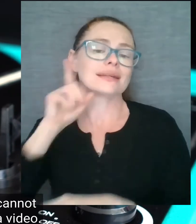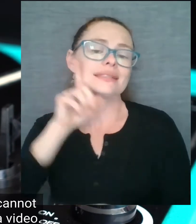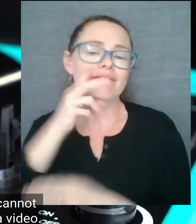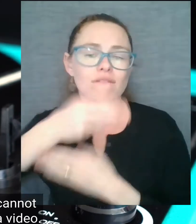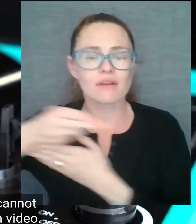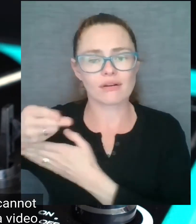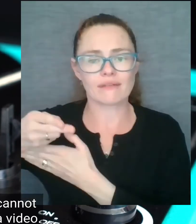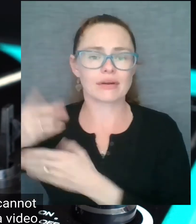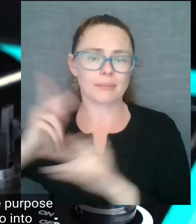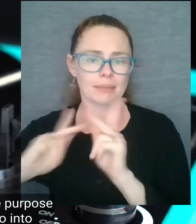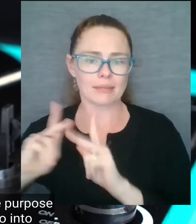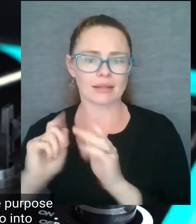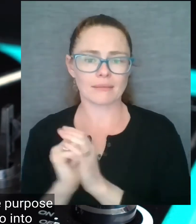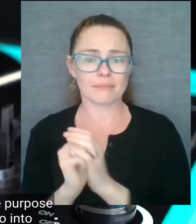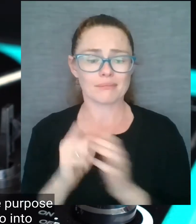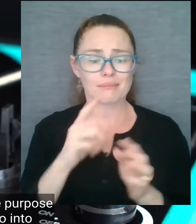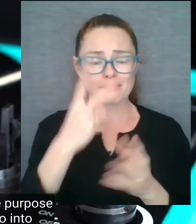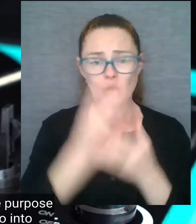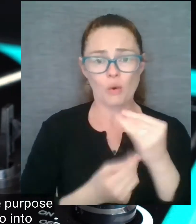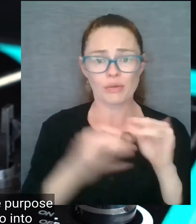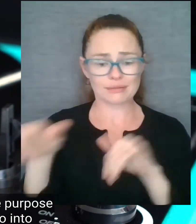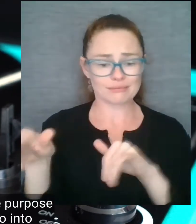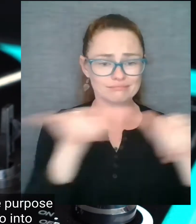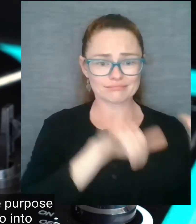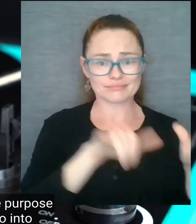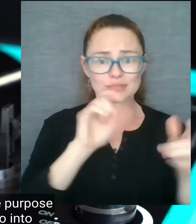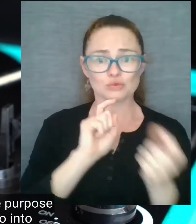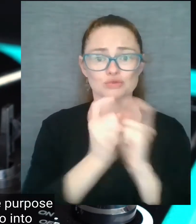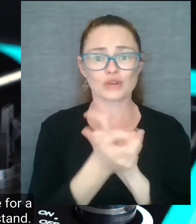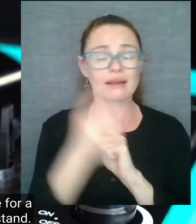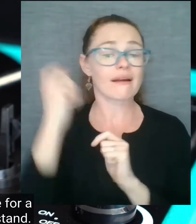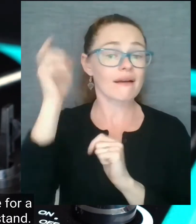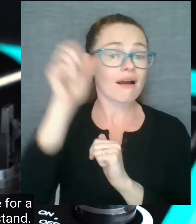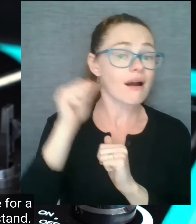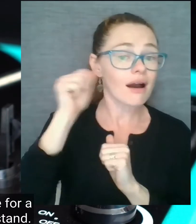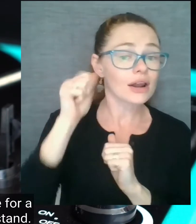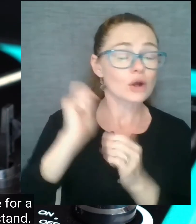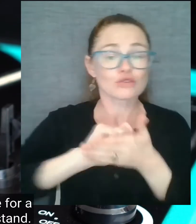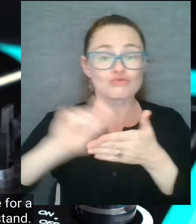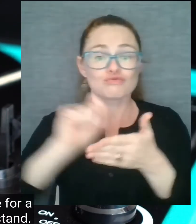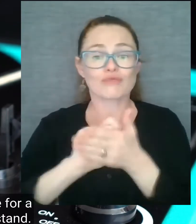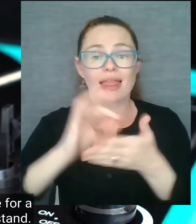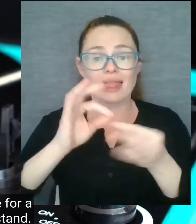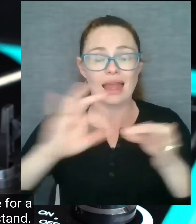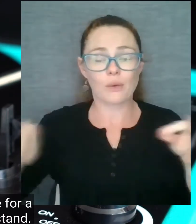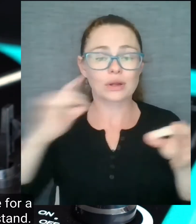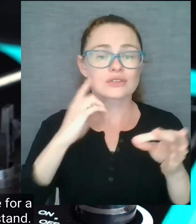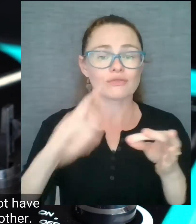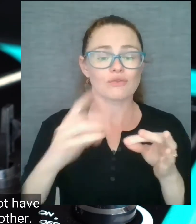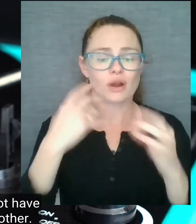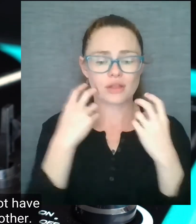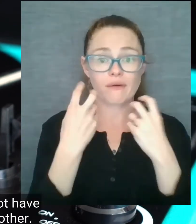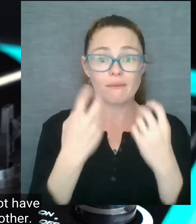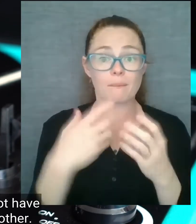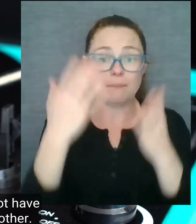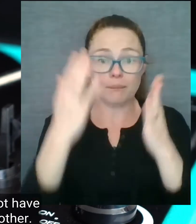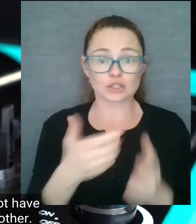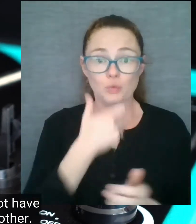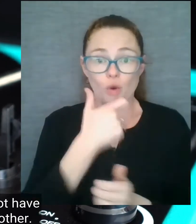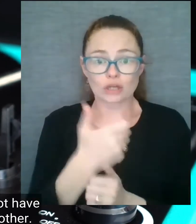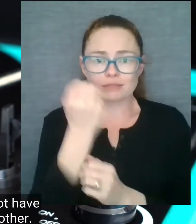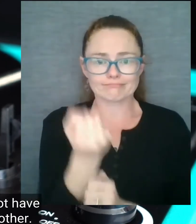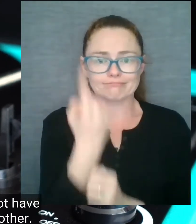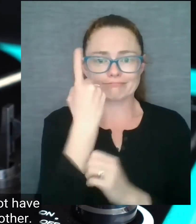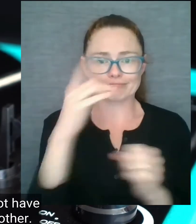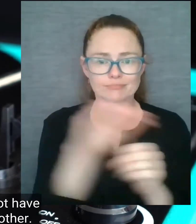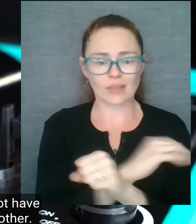in a video. Both terms have the purpose to translate audio into written language for a viewer to understand. In a way, we cannot